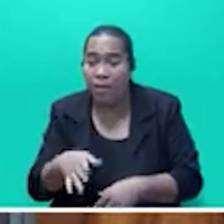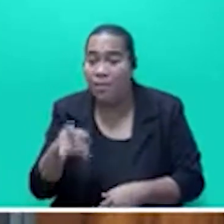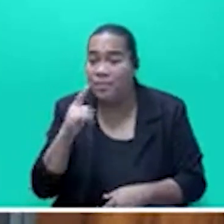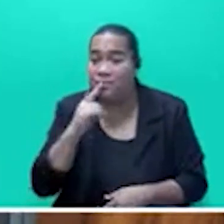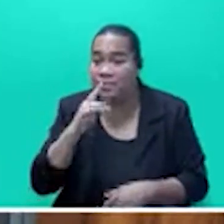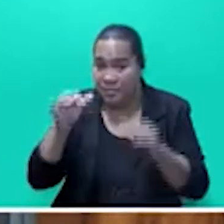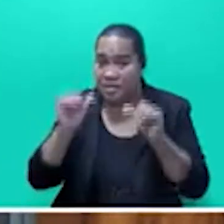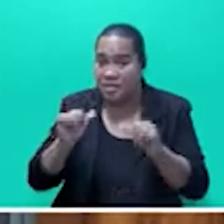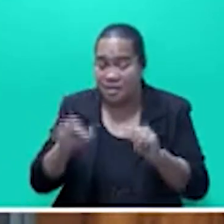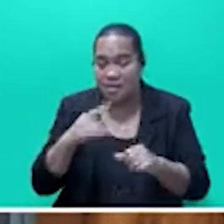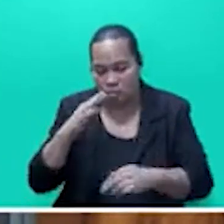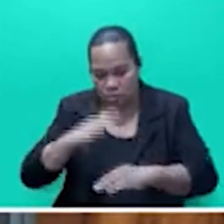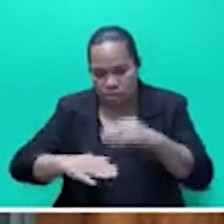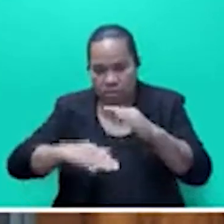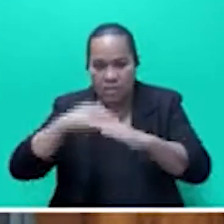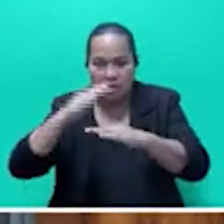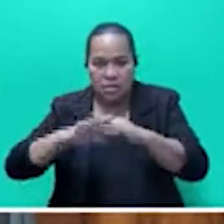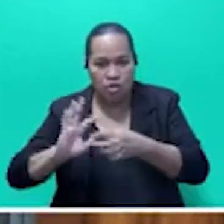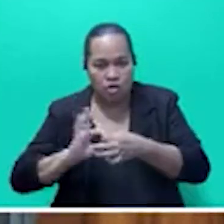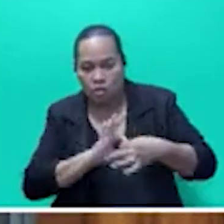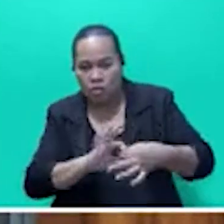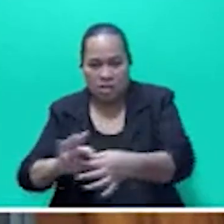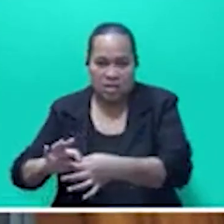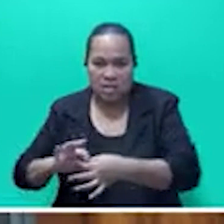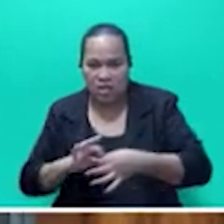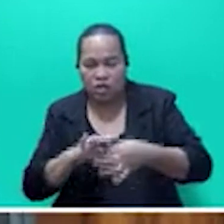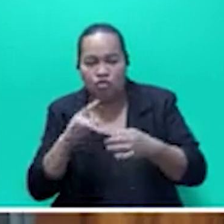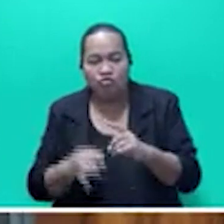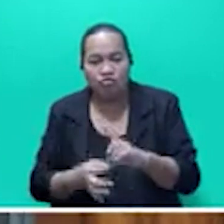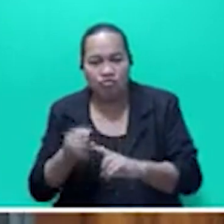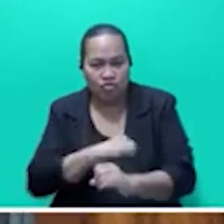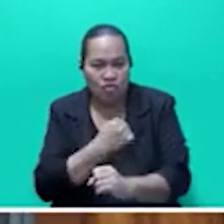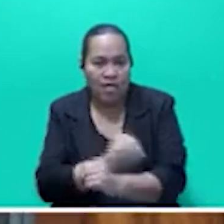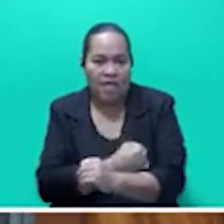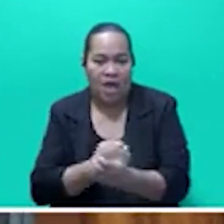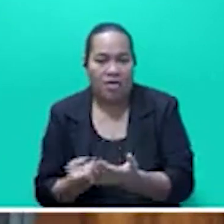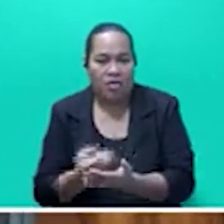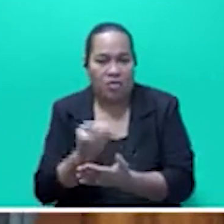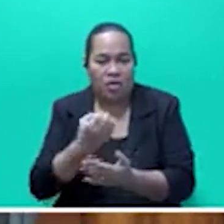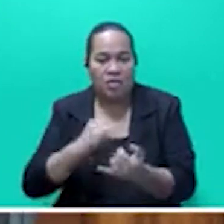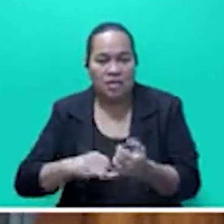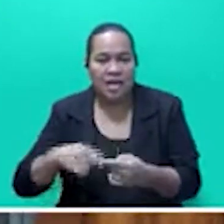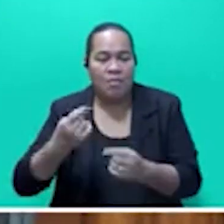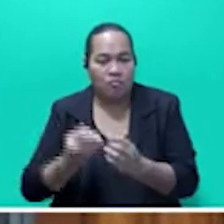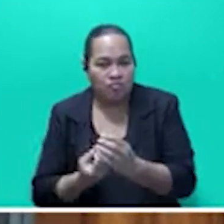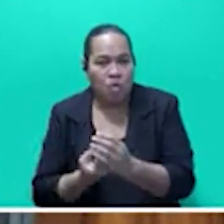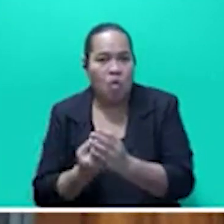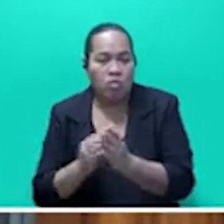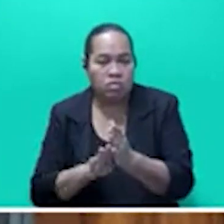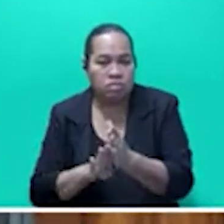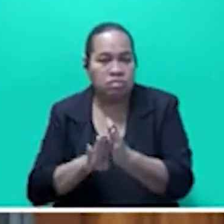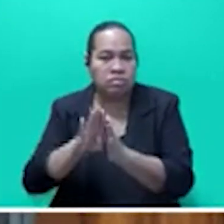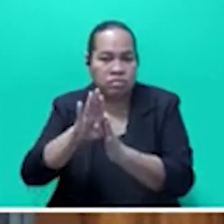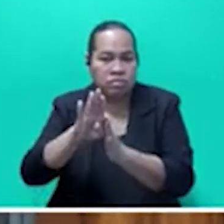build unity through social cohesion and further improve and strengthen our economy through sustainable growth with the ultimate